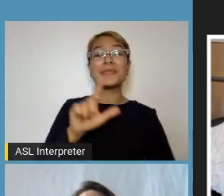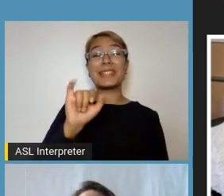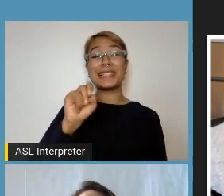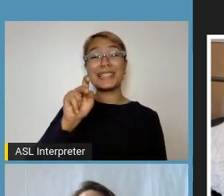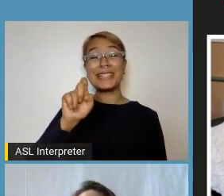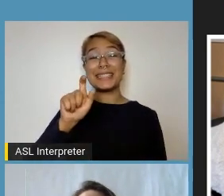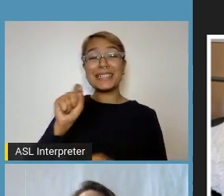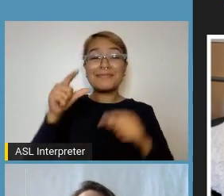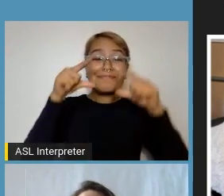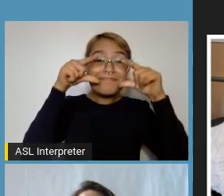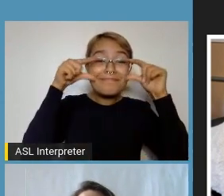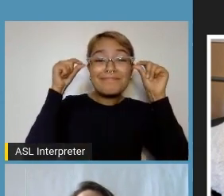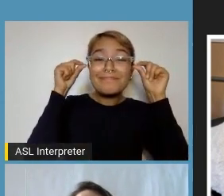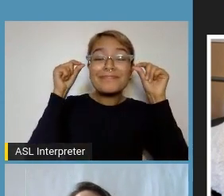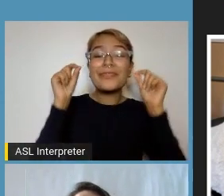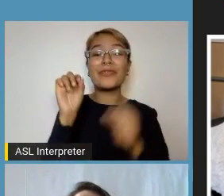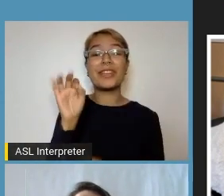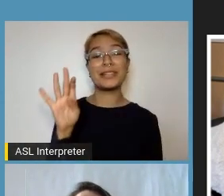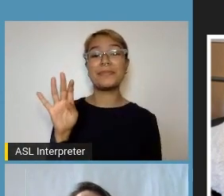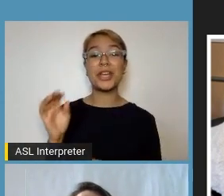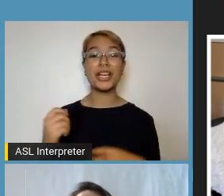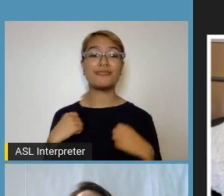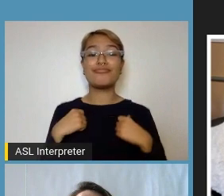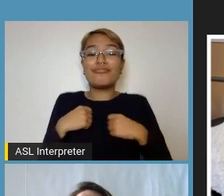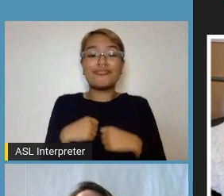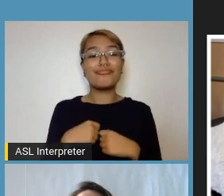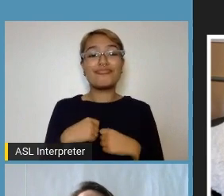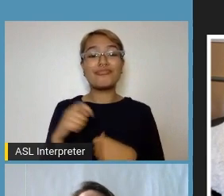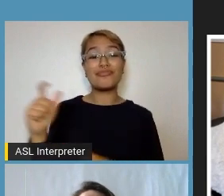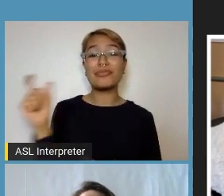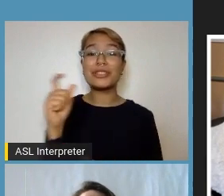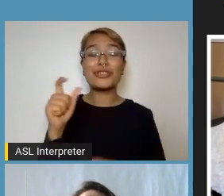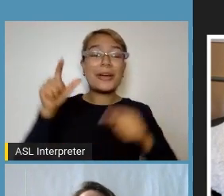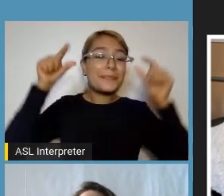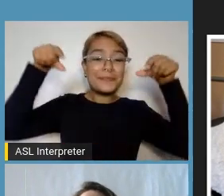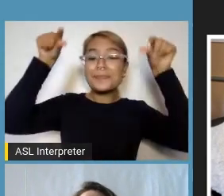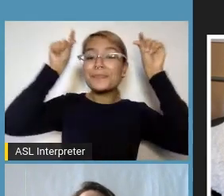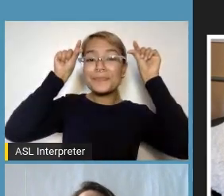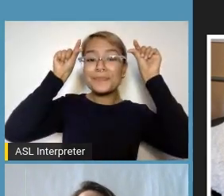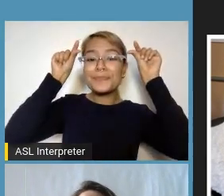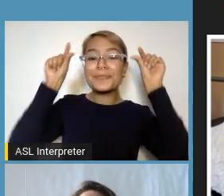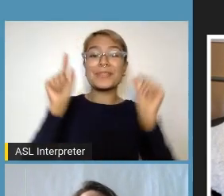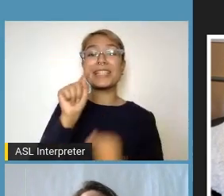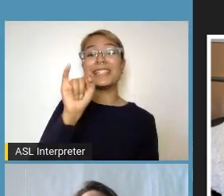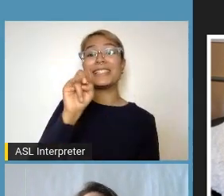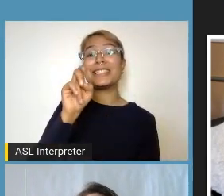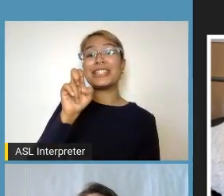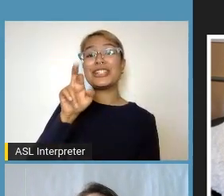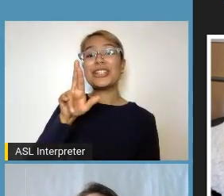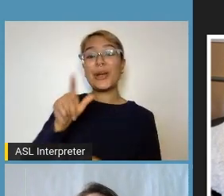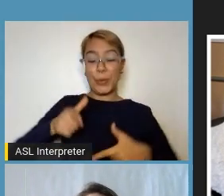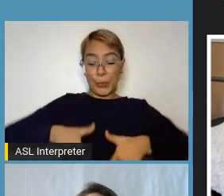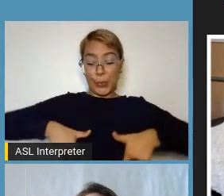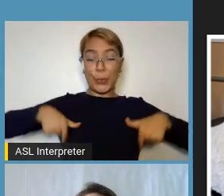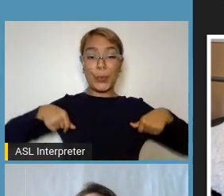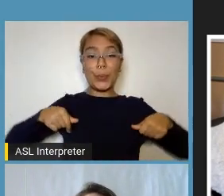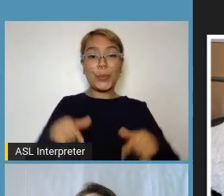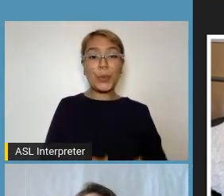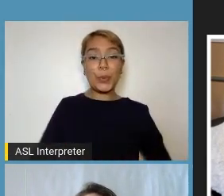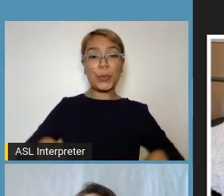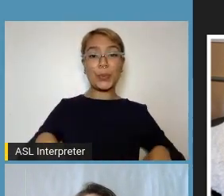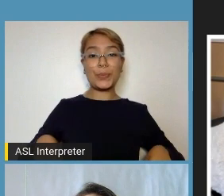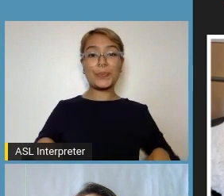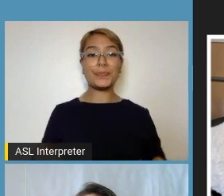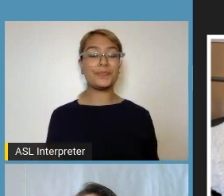scarf and knitting supplies for Facebook, a tiara for Instagram, and a skimpy red bikini for Tinder. The second image